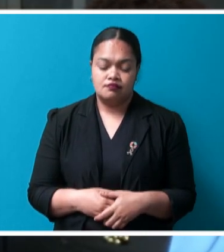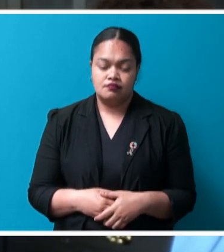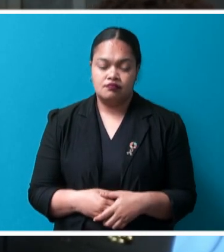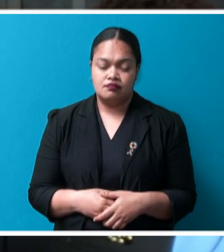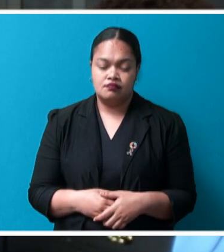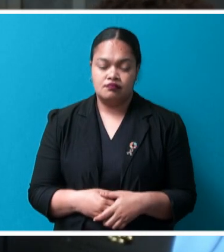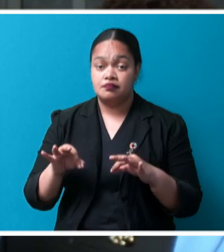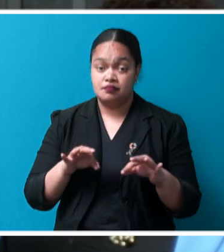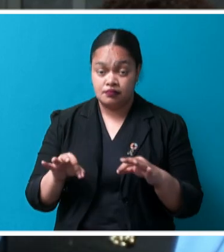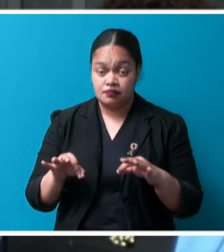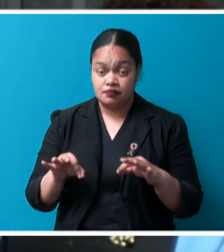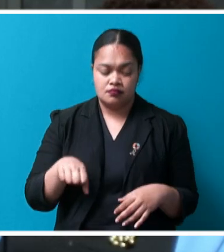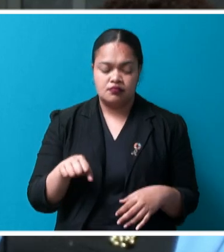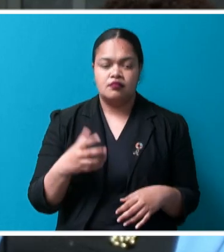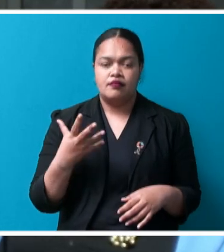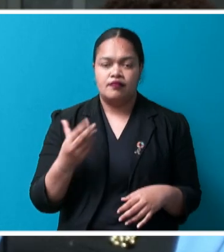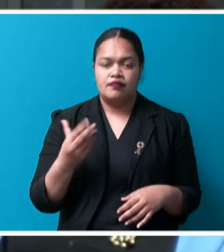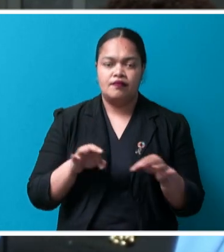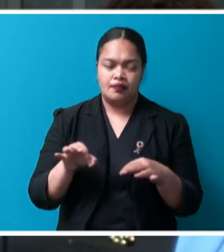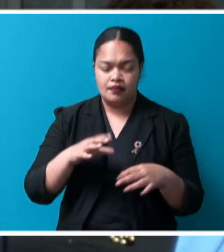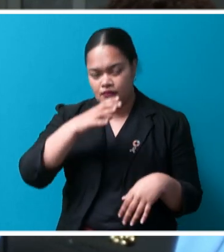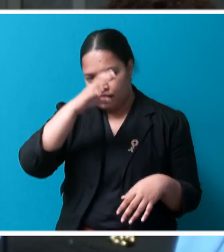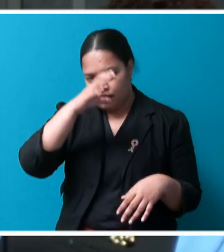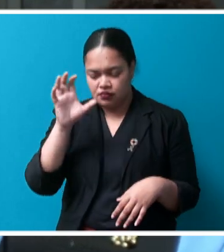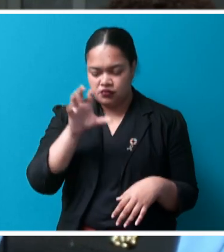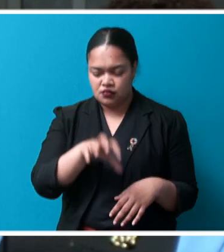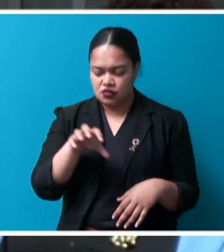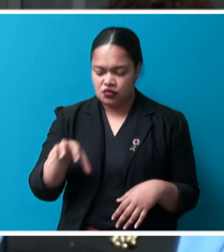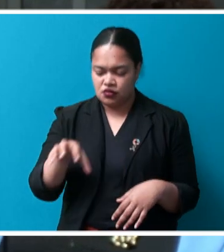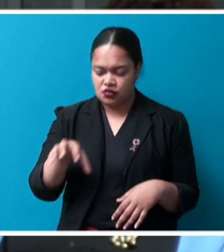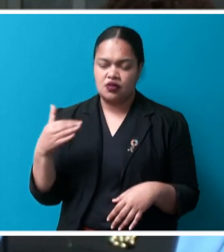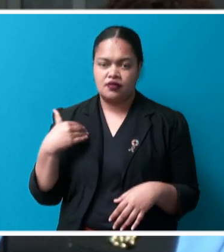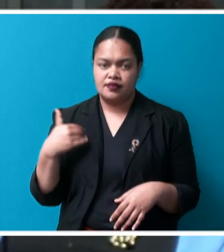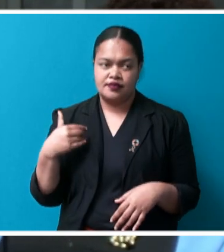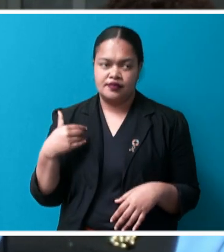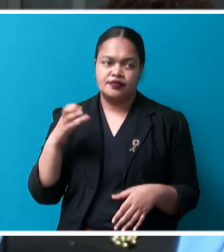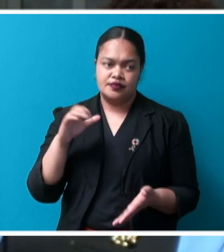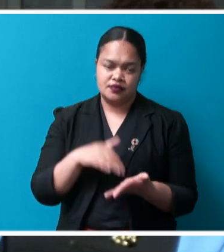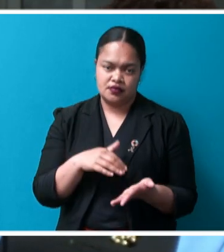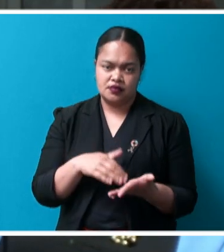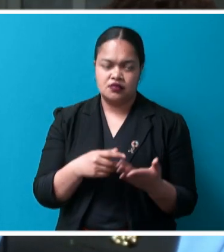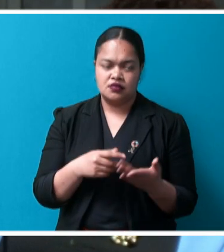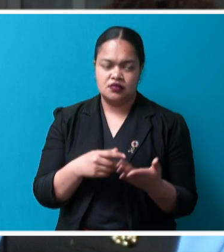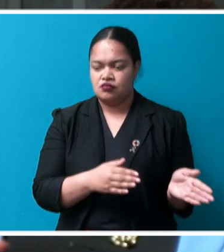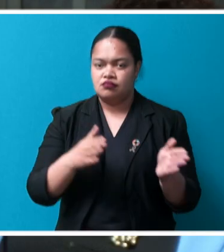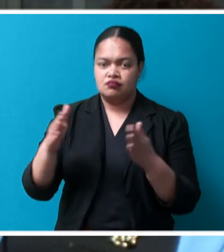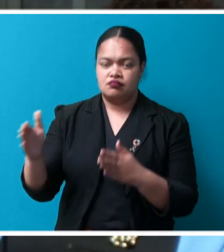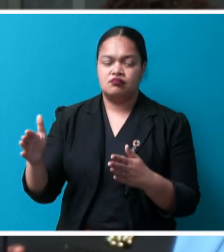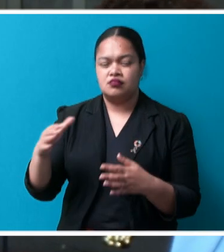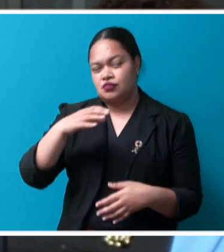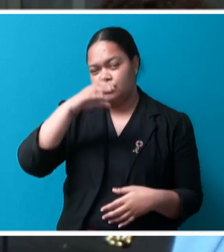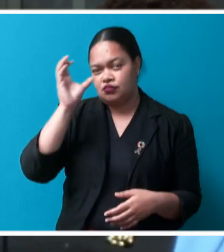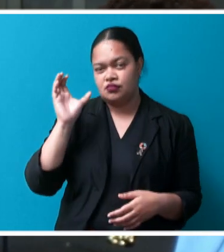plans, yes, there are plans to convert nursing stations to health centres. There are plans to relocate nursing stations to